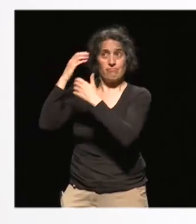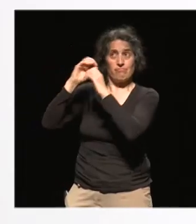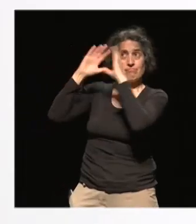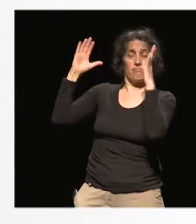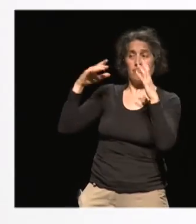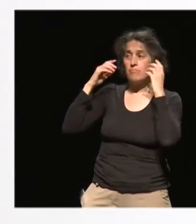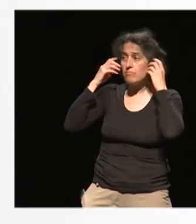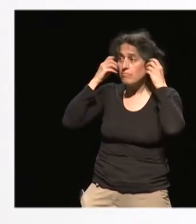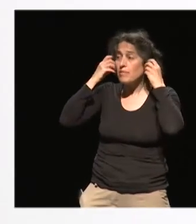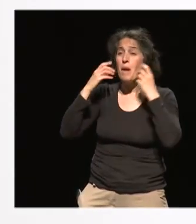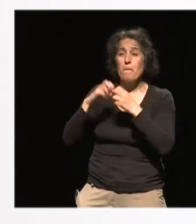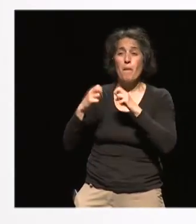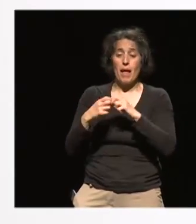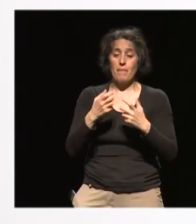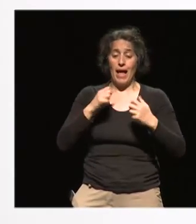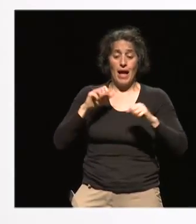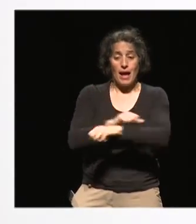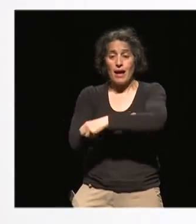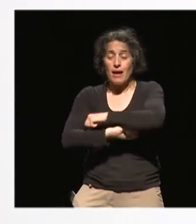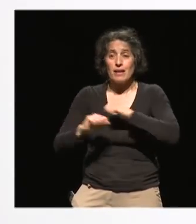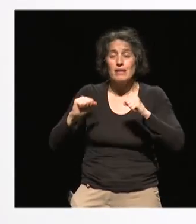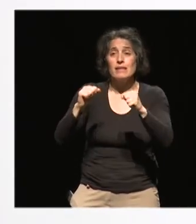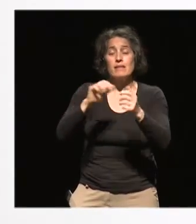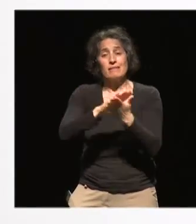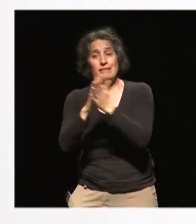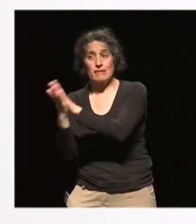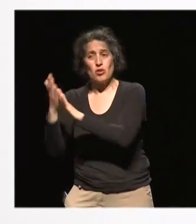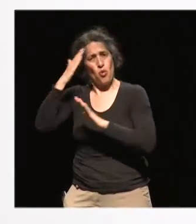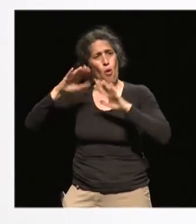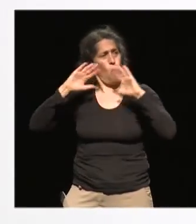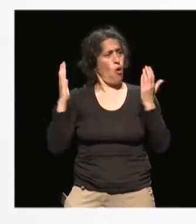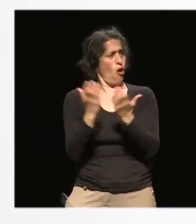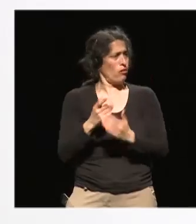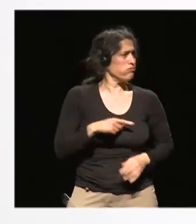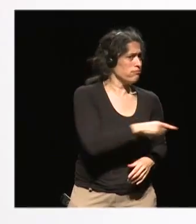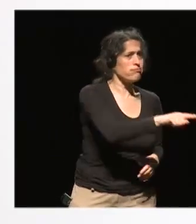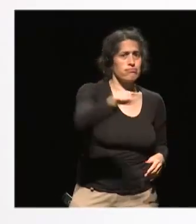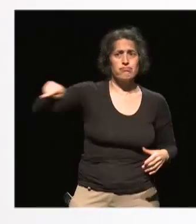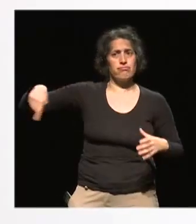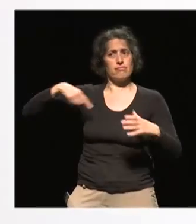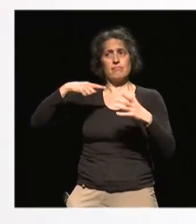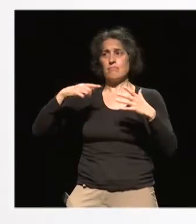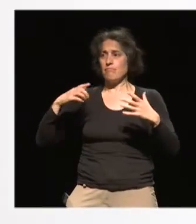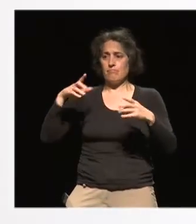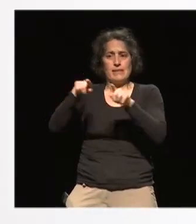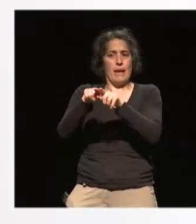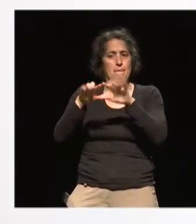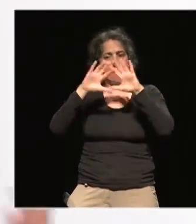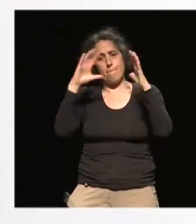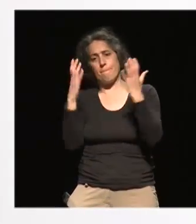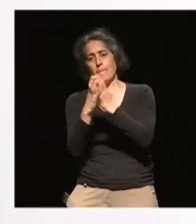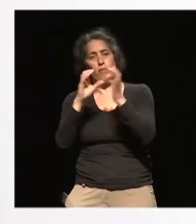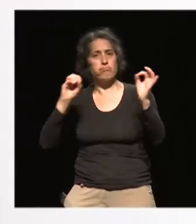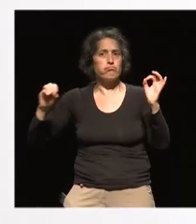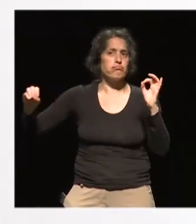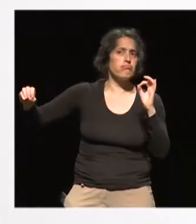is significant to all of us, and we all are living on this planet, and we have to live here, and life brings us together and unites us. It's